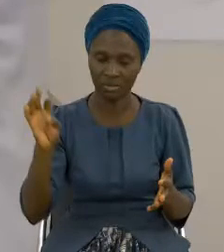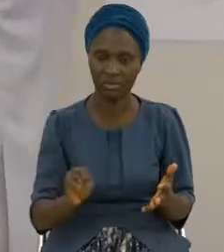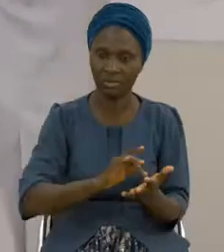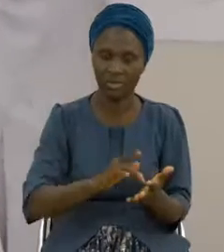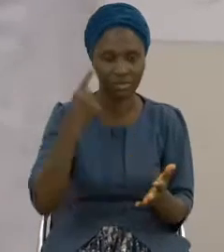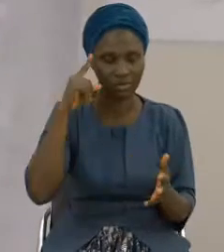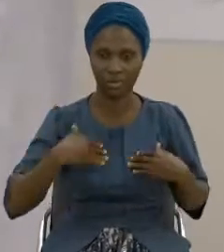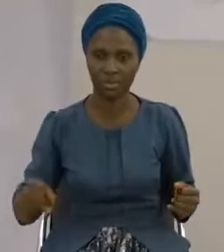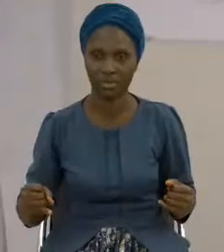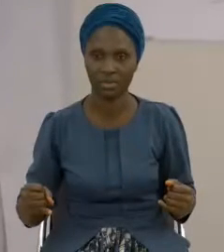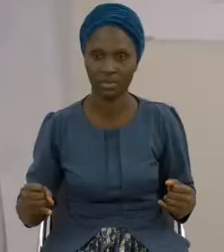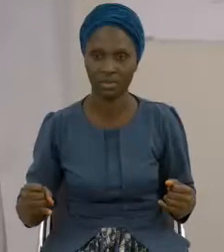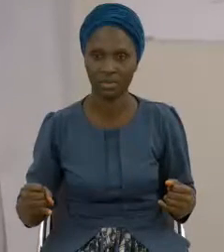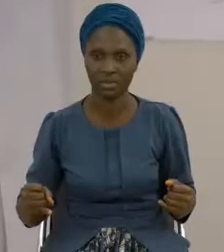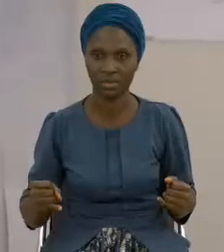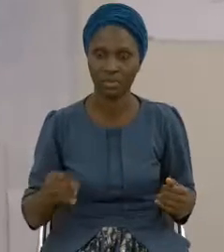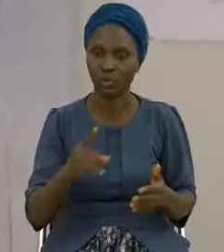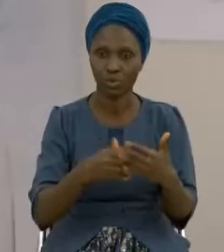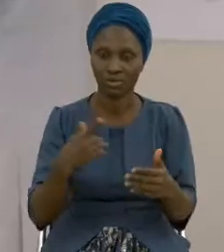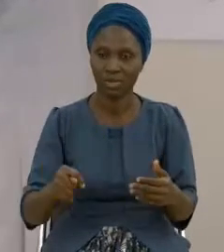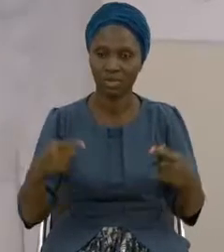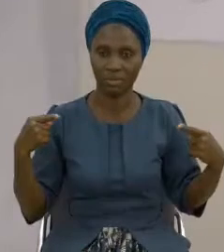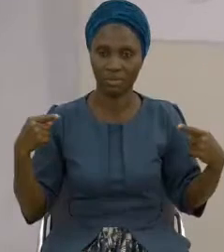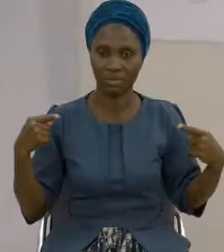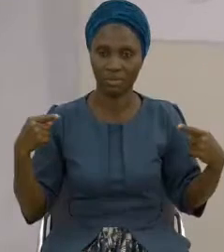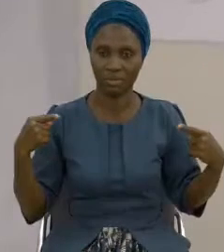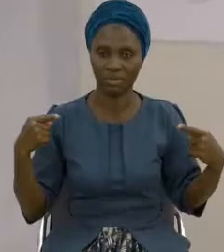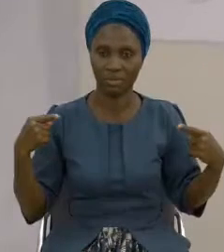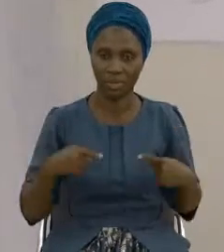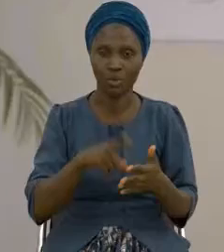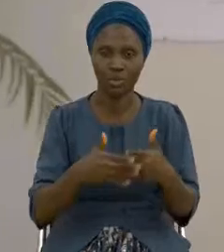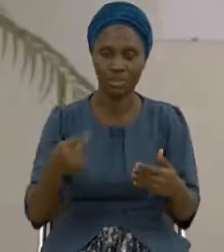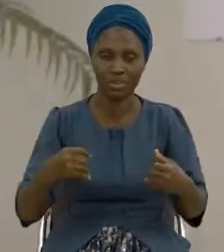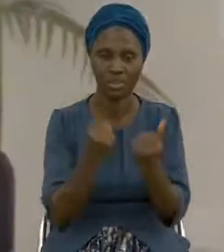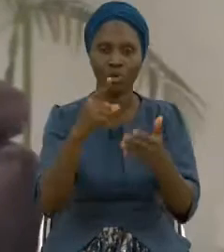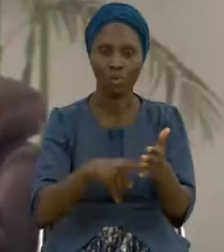the medicine for healing? Look at